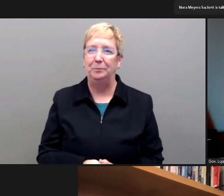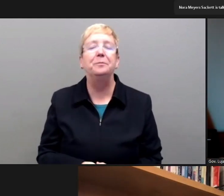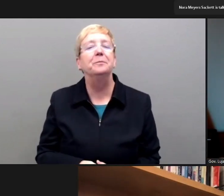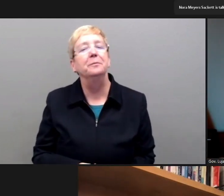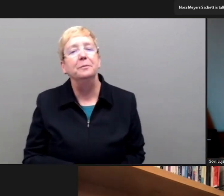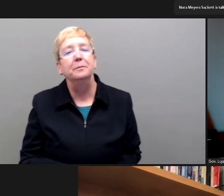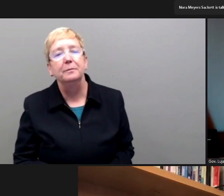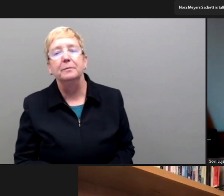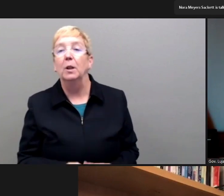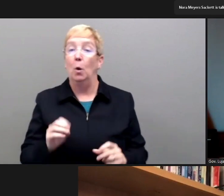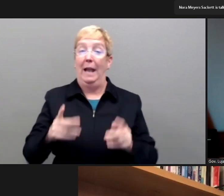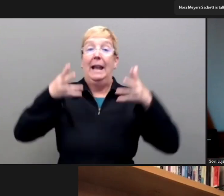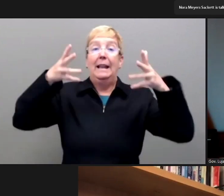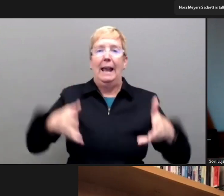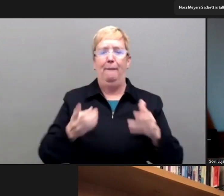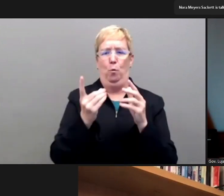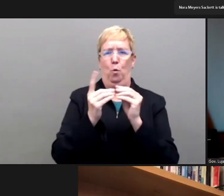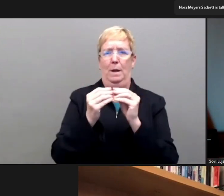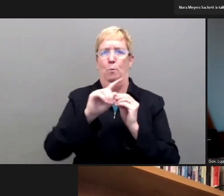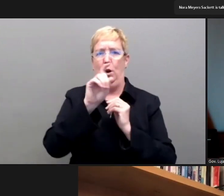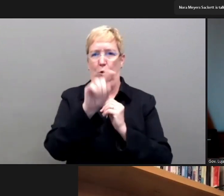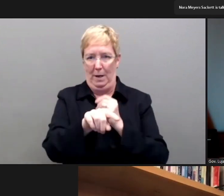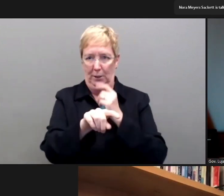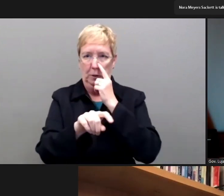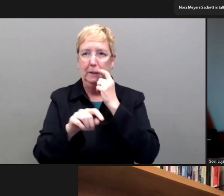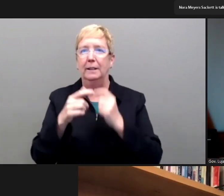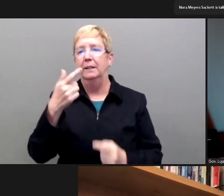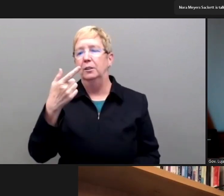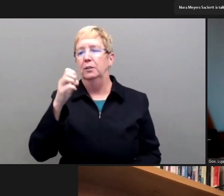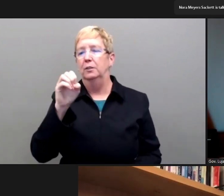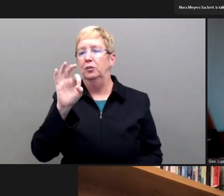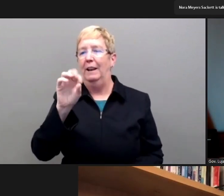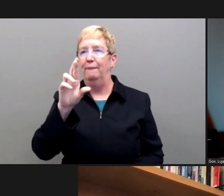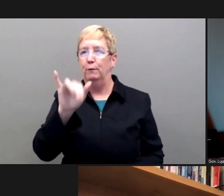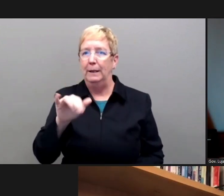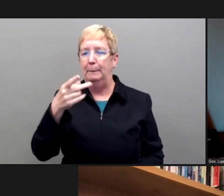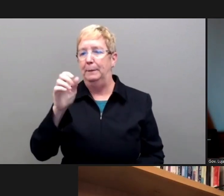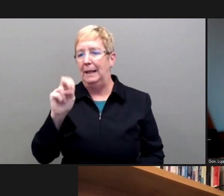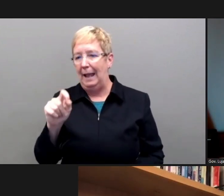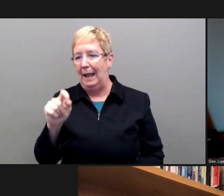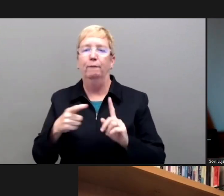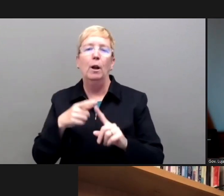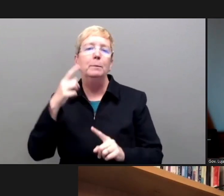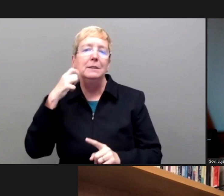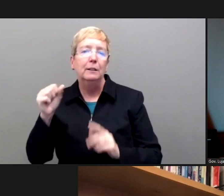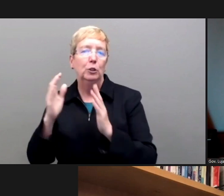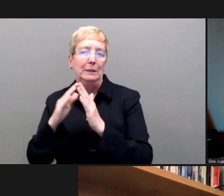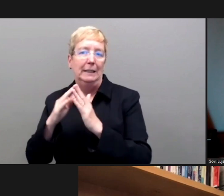Secretary. We'll have one more question from Jeffrey Plant with the Silver City Daily Press.